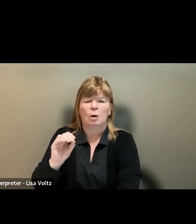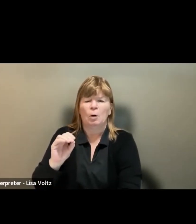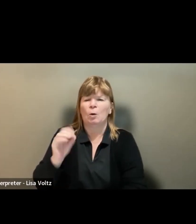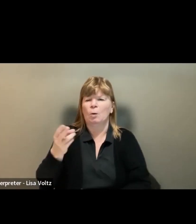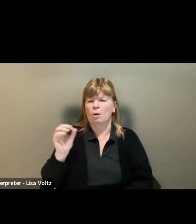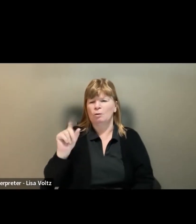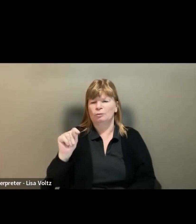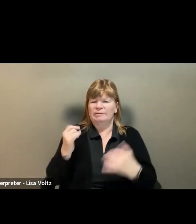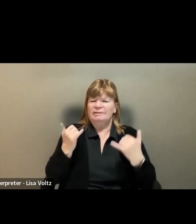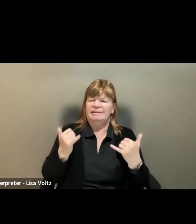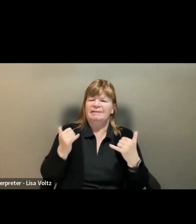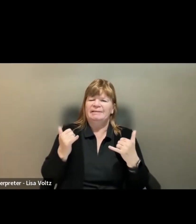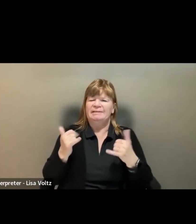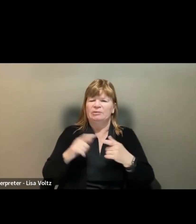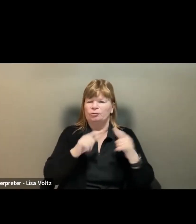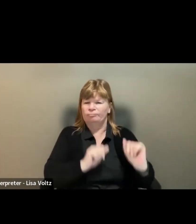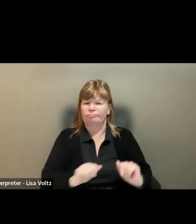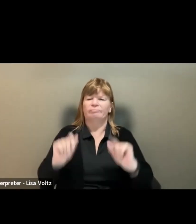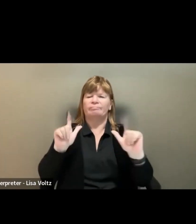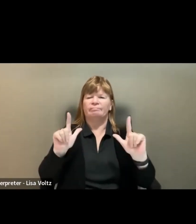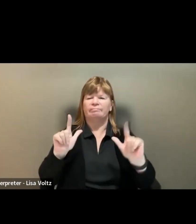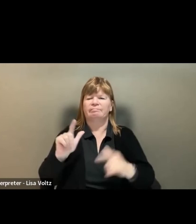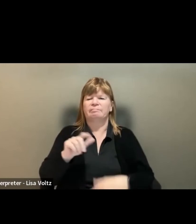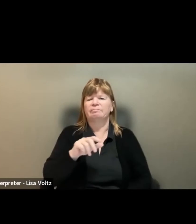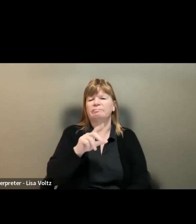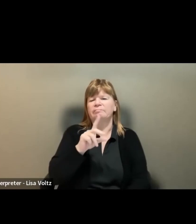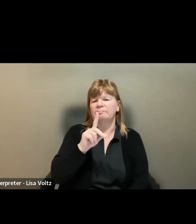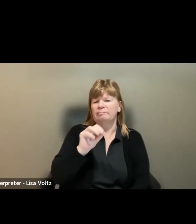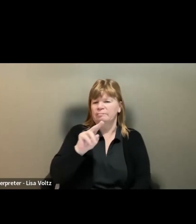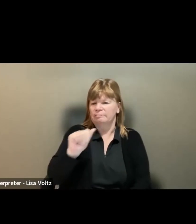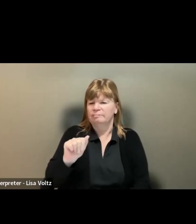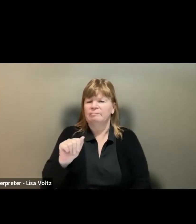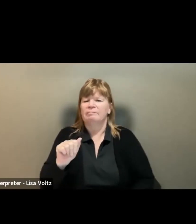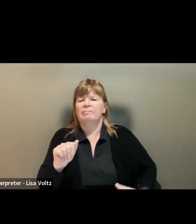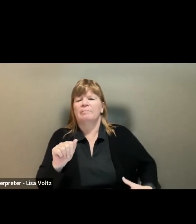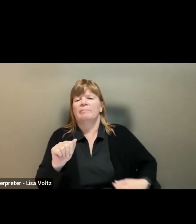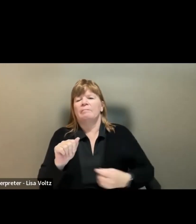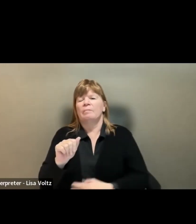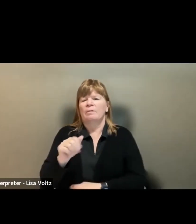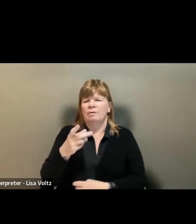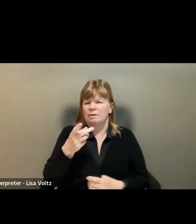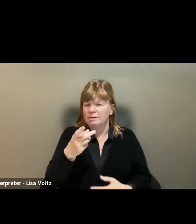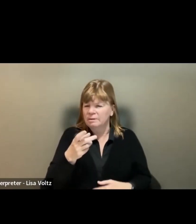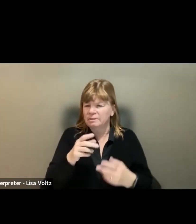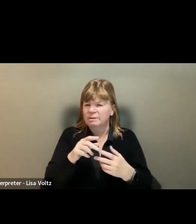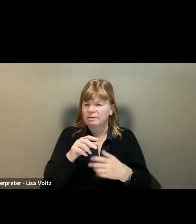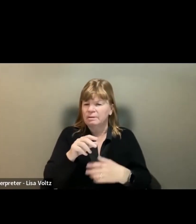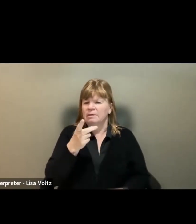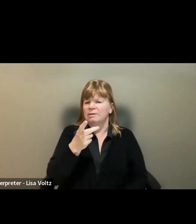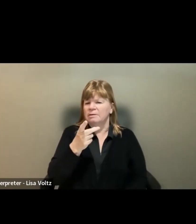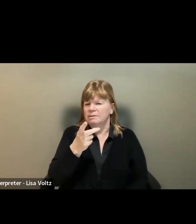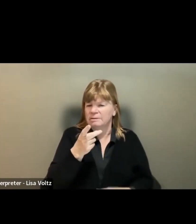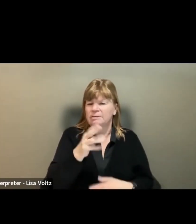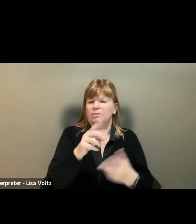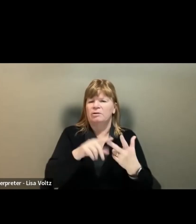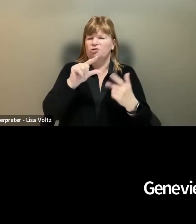co-hosts today to come on stage, Donna Beachy, Dr. Nassini Umo, and Genevieve Berry. If you don't